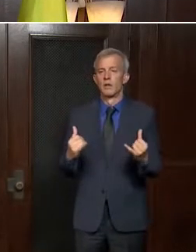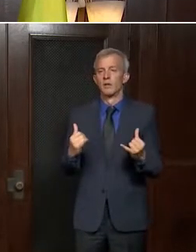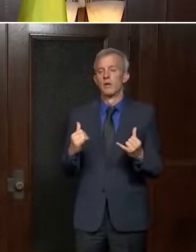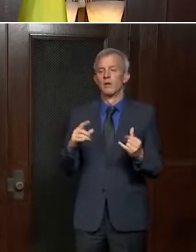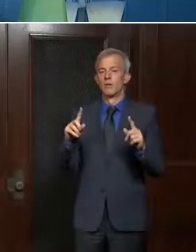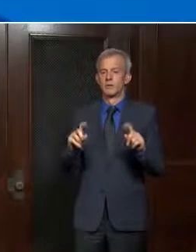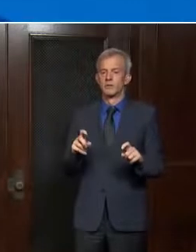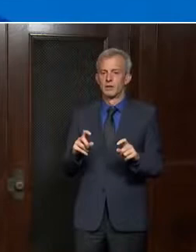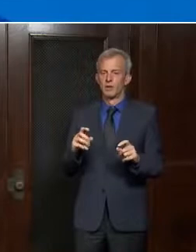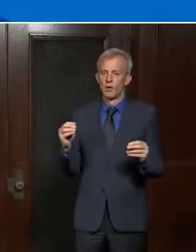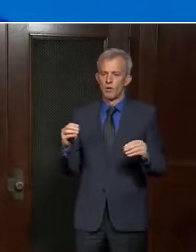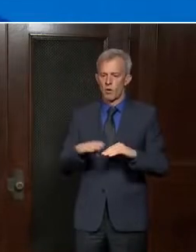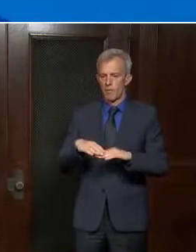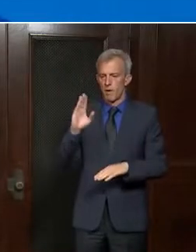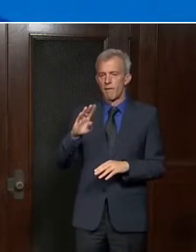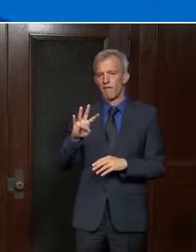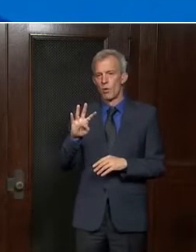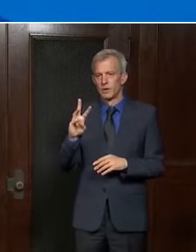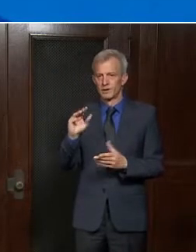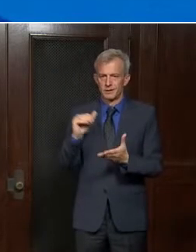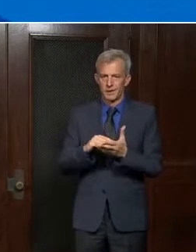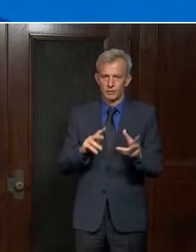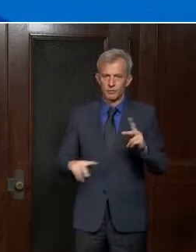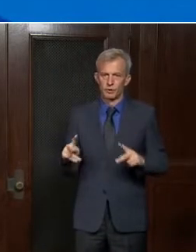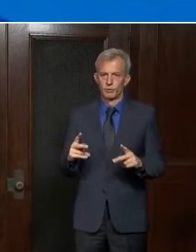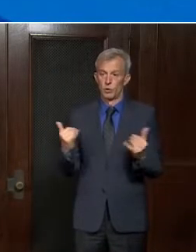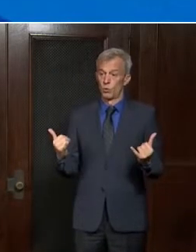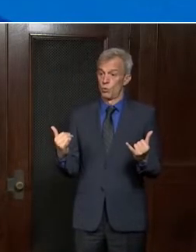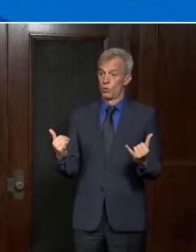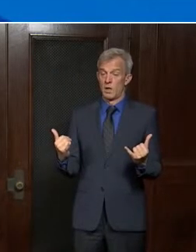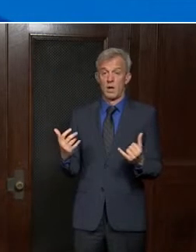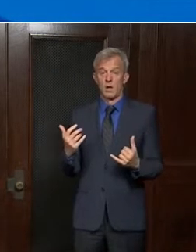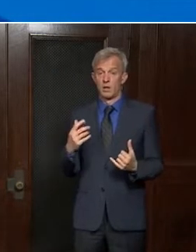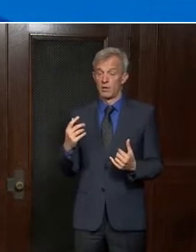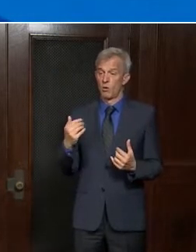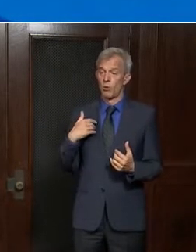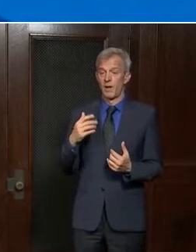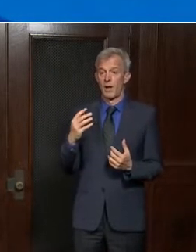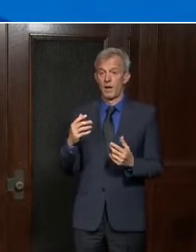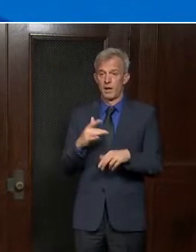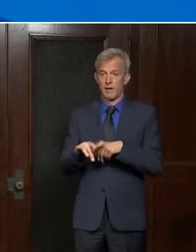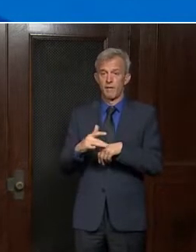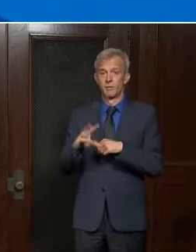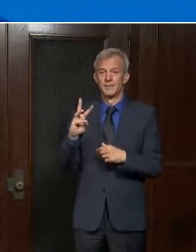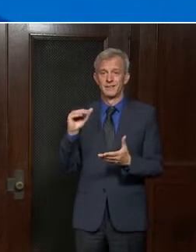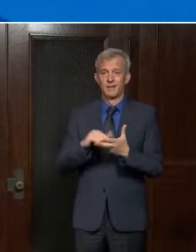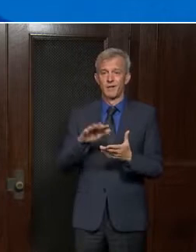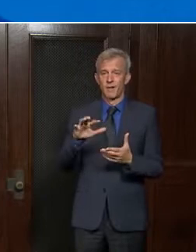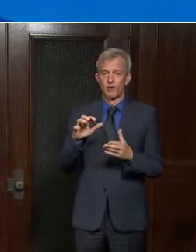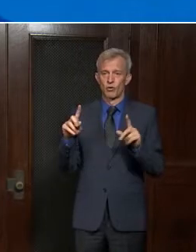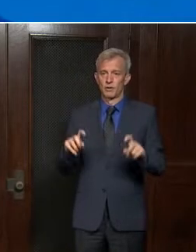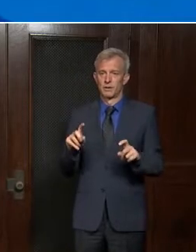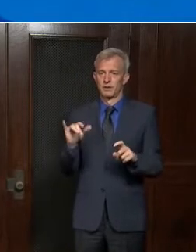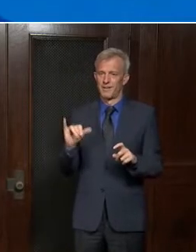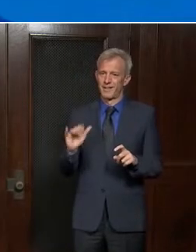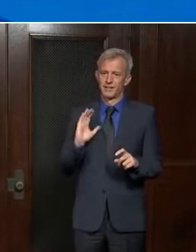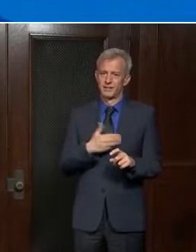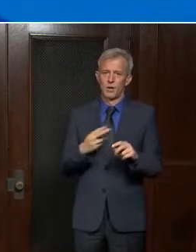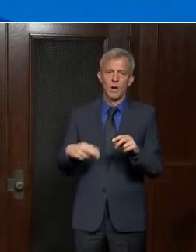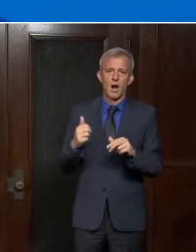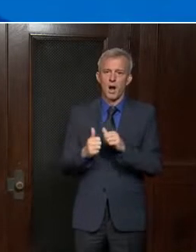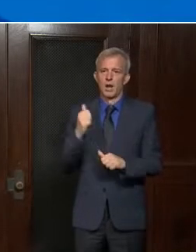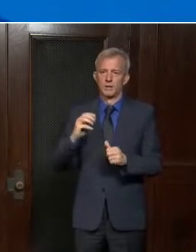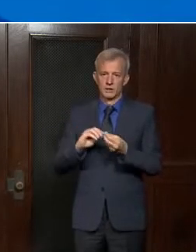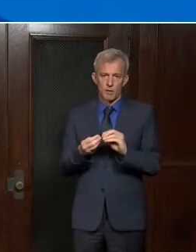than 46,000 people. And today alone we had slots for 6,500 tests, our highest number yet. Excuse